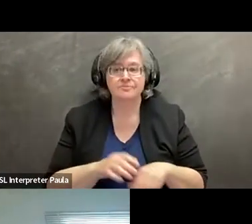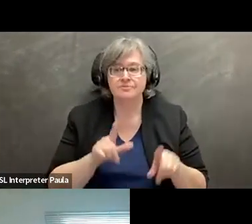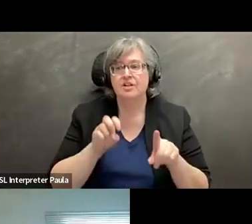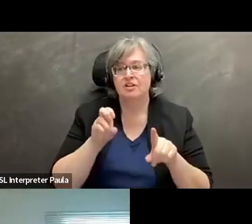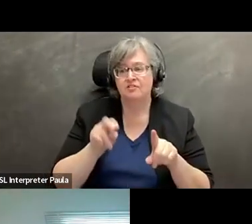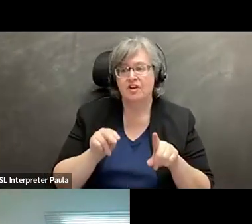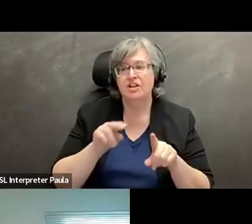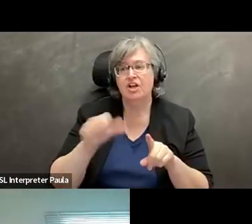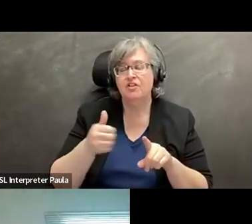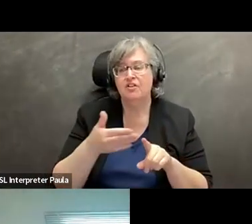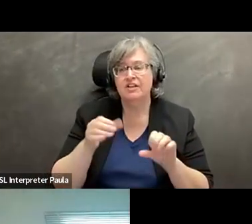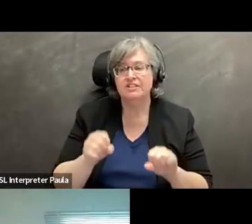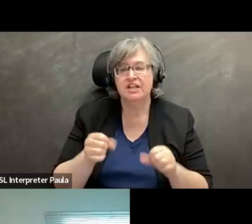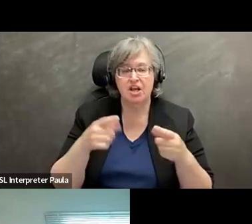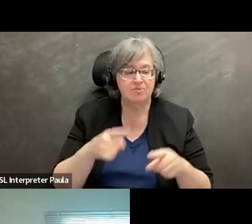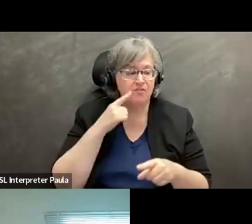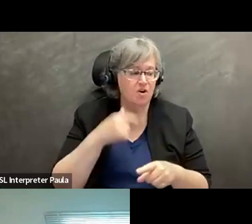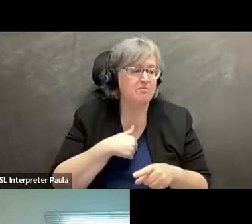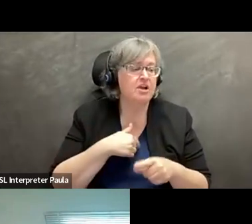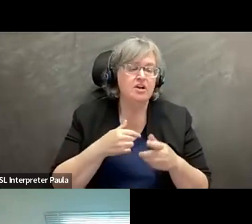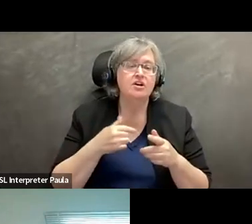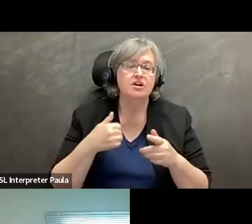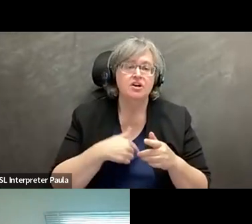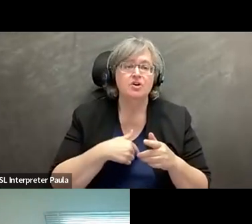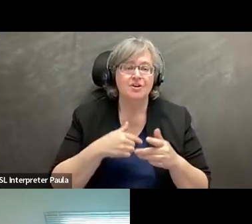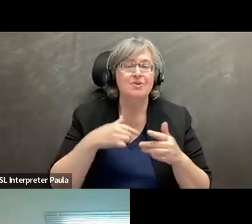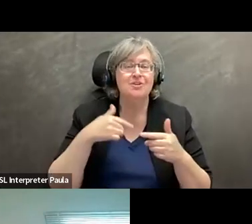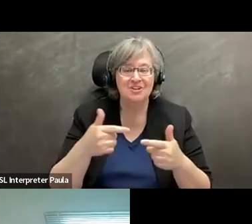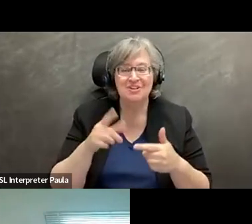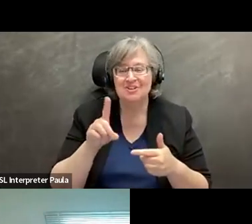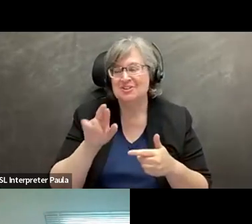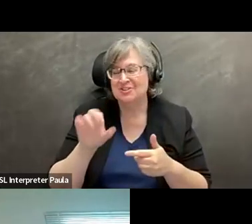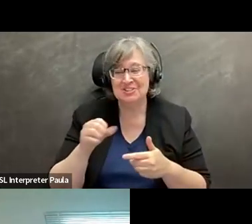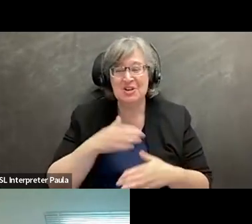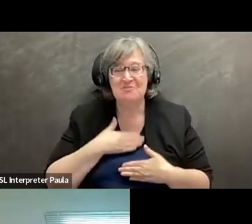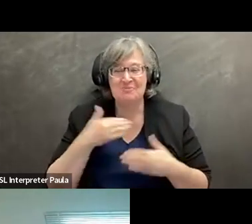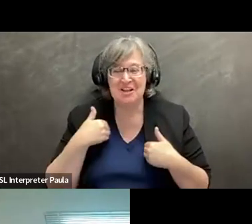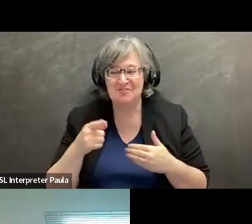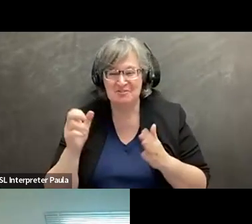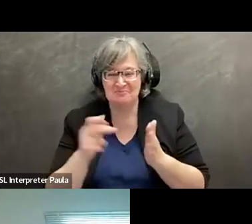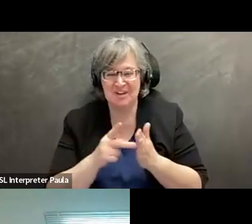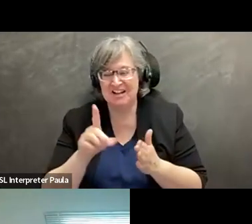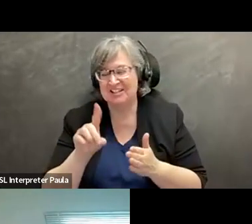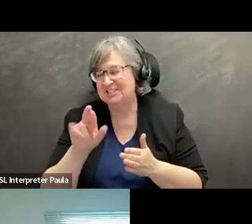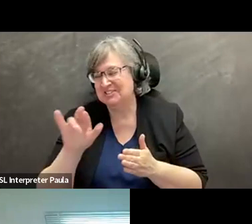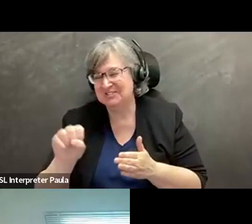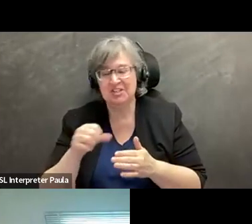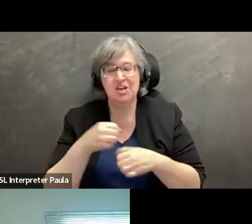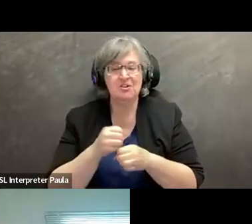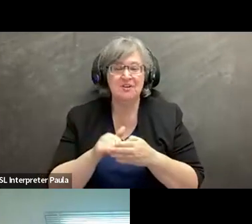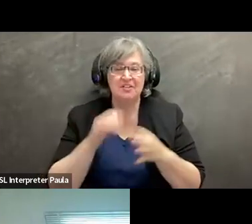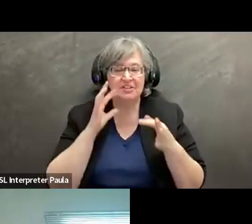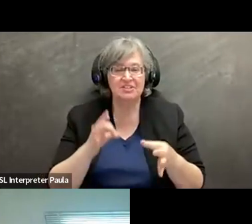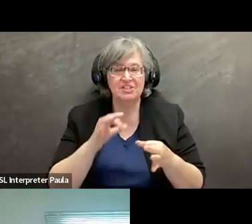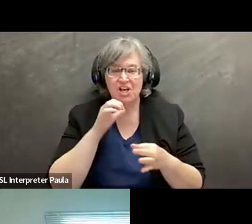things can happen. I know, for me, as we move into Doris, and we're glad to have you back, Doris, and making that decision, or I